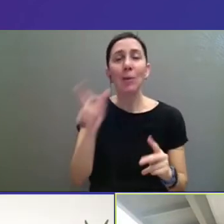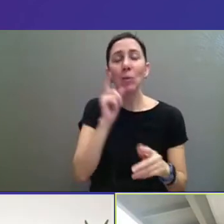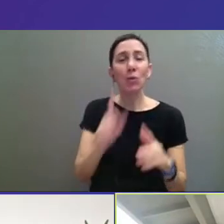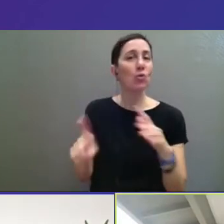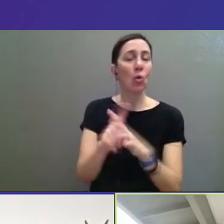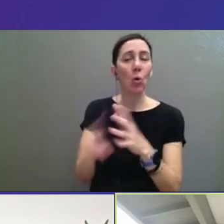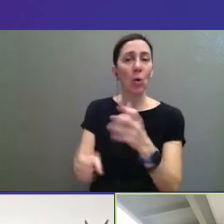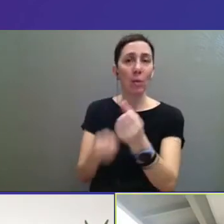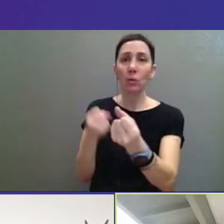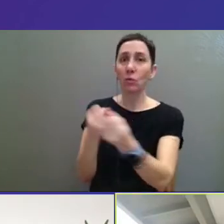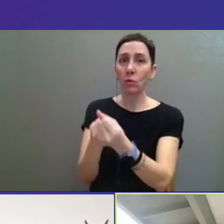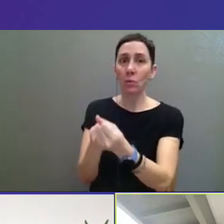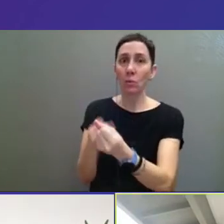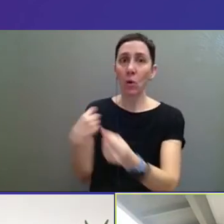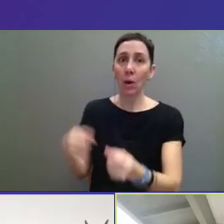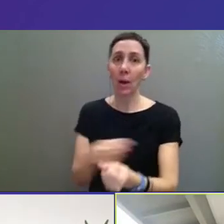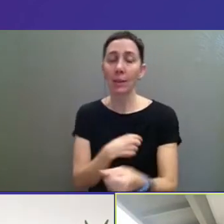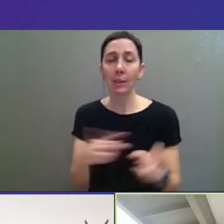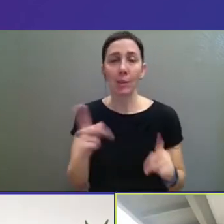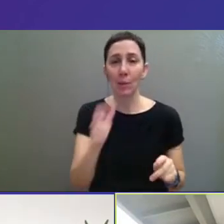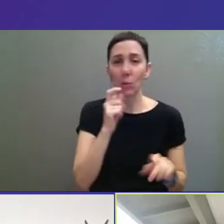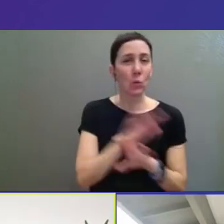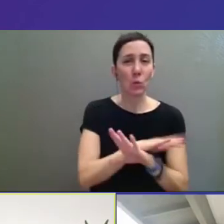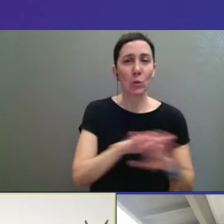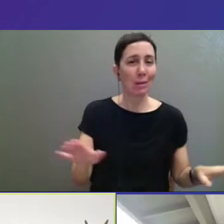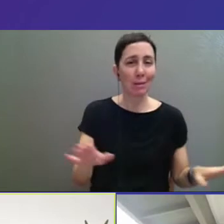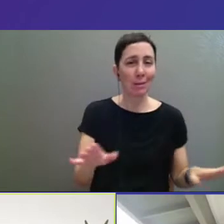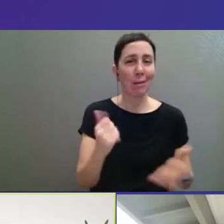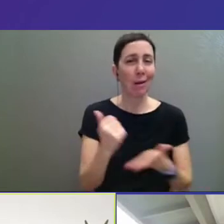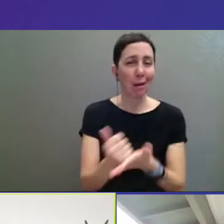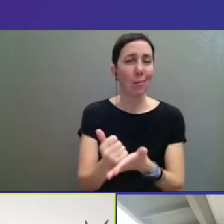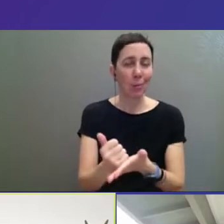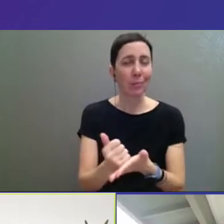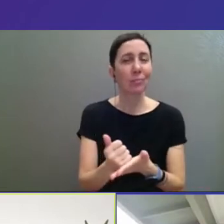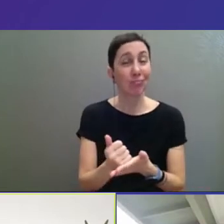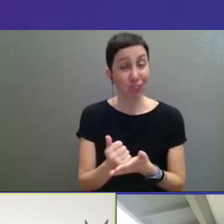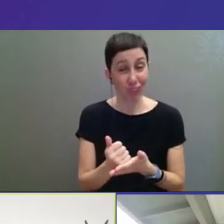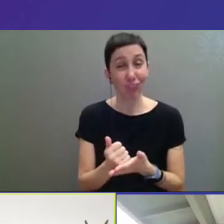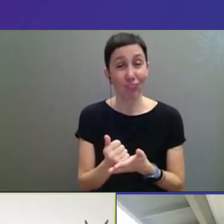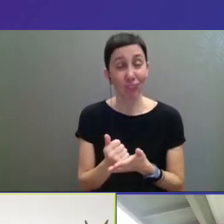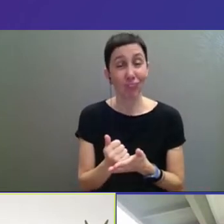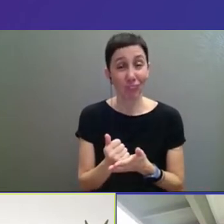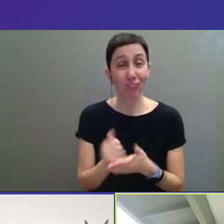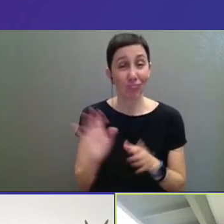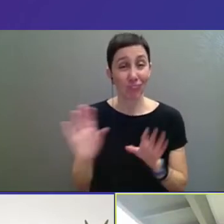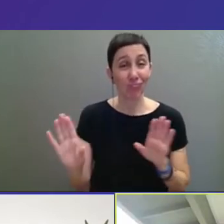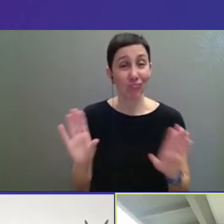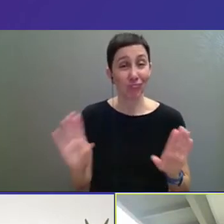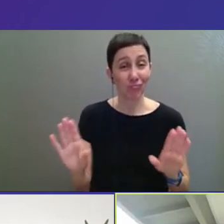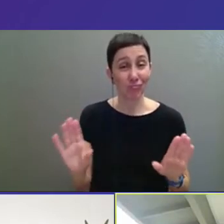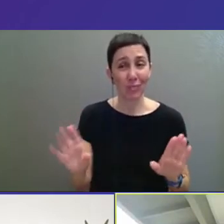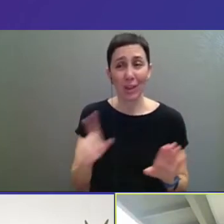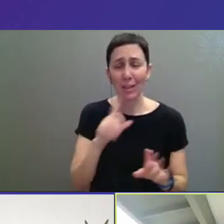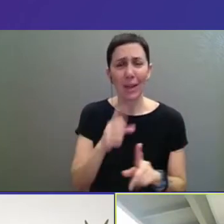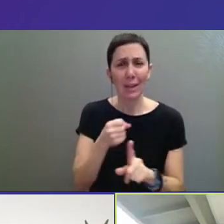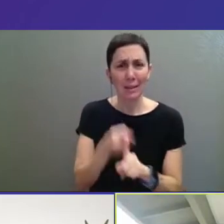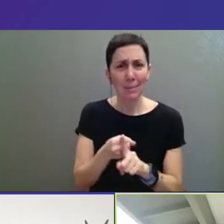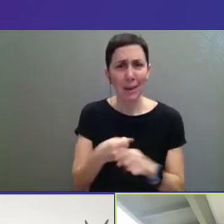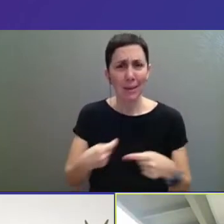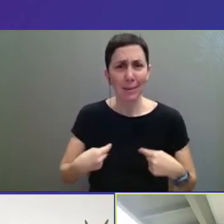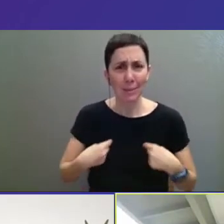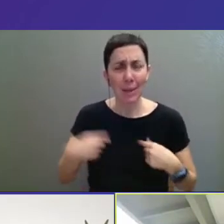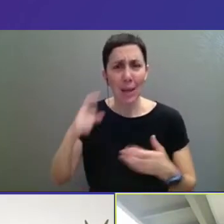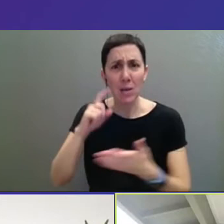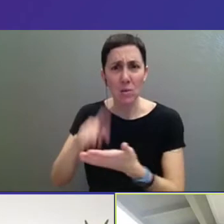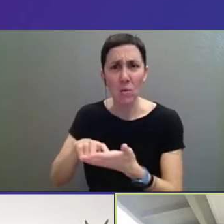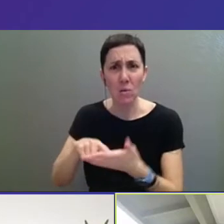who didn't. And there was a really big distinction. Yeah. And it really had a huge impact on me, because